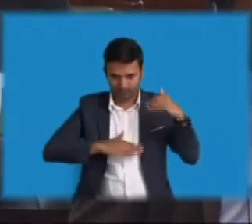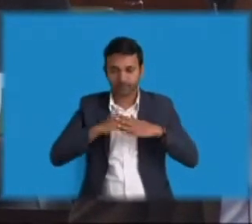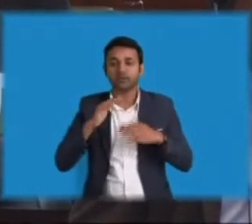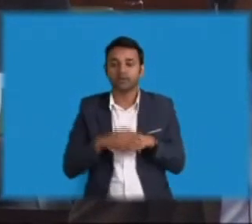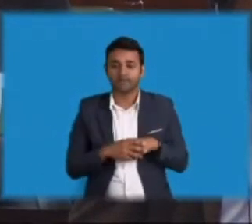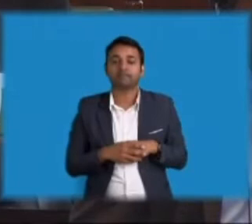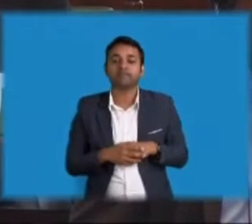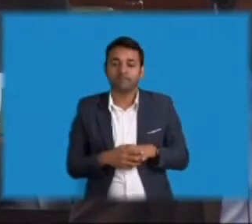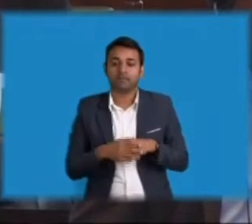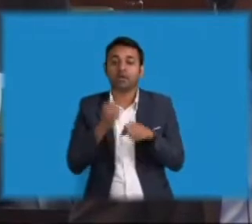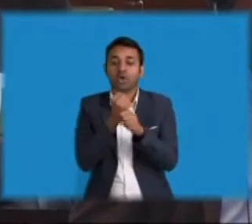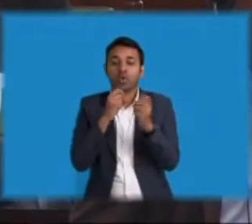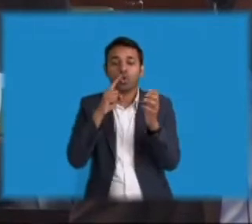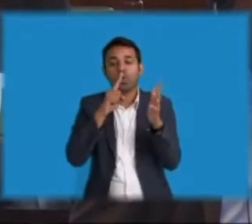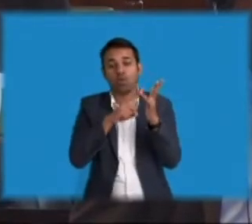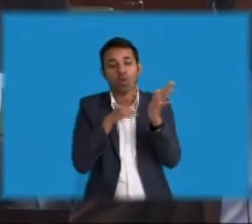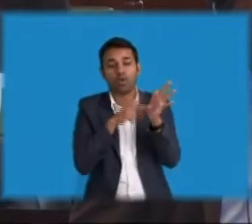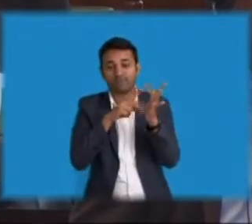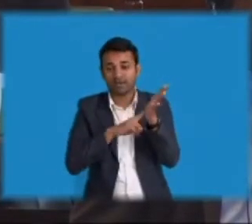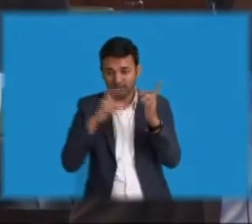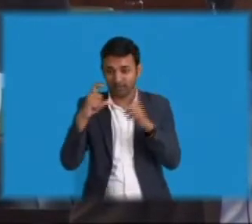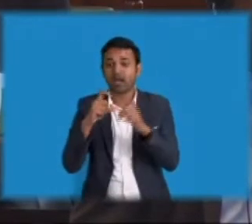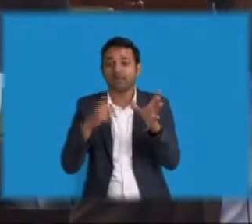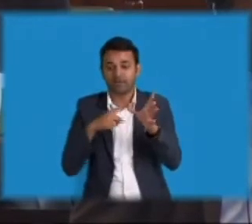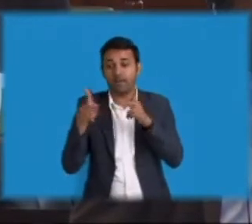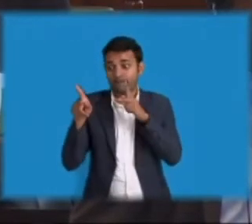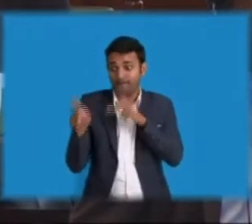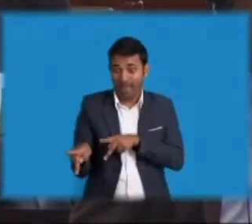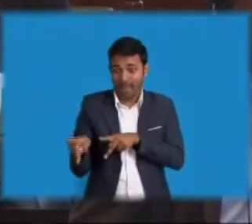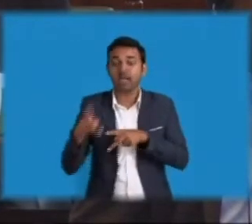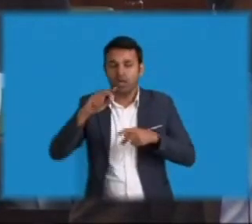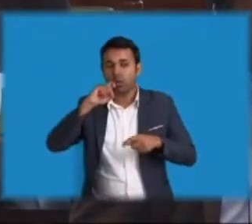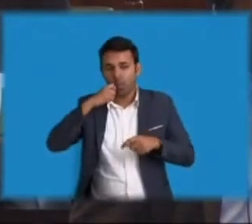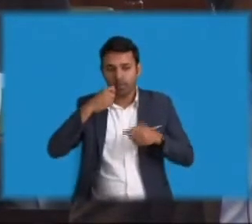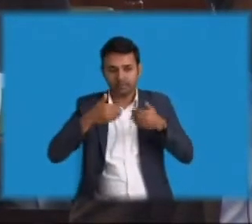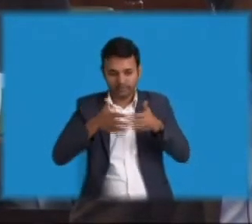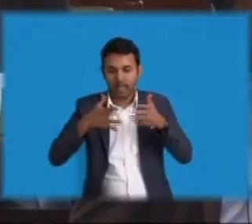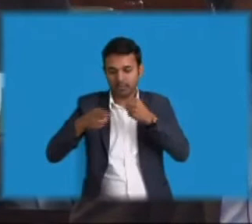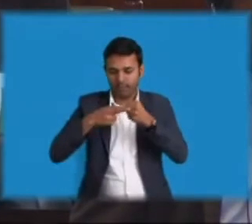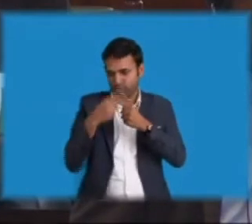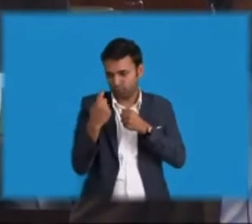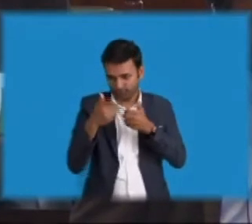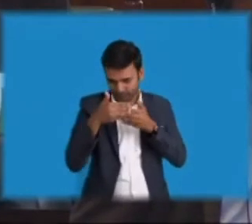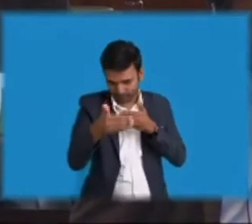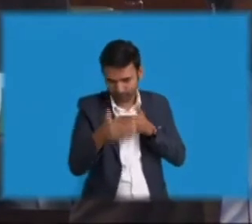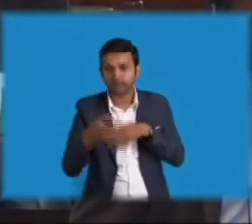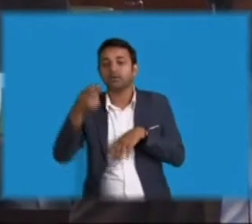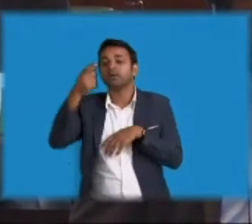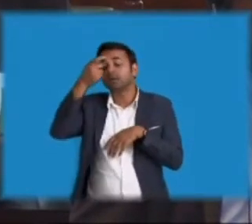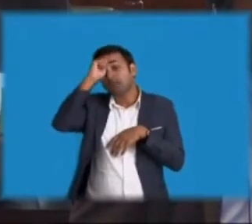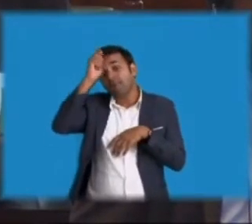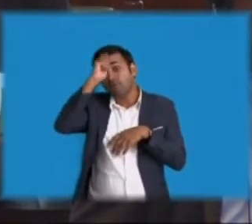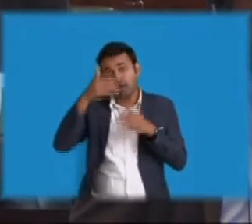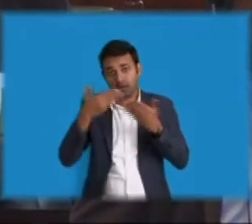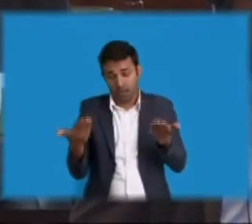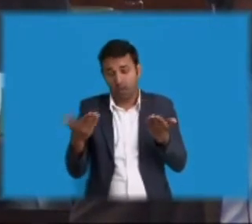soon after it was damaged by the cyclone Winston. Tabua. Madam Speaker, Tabua